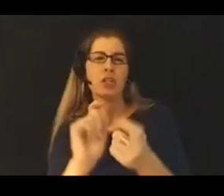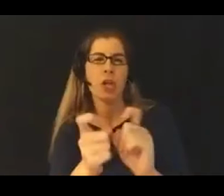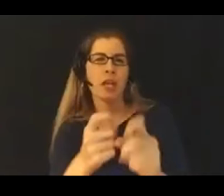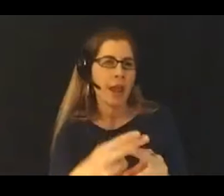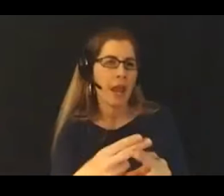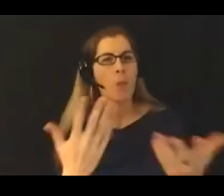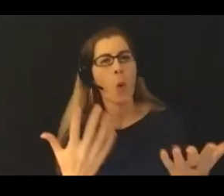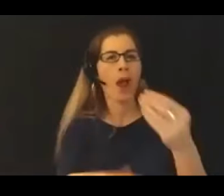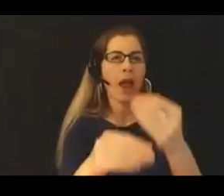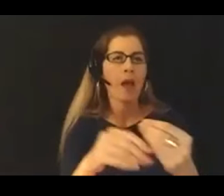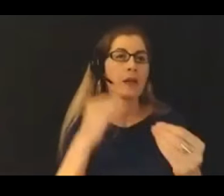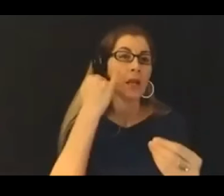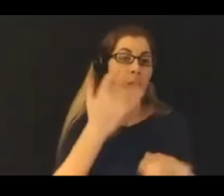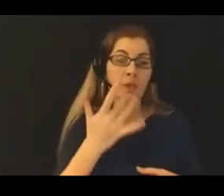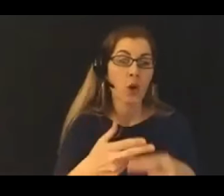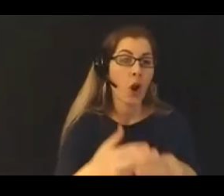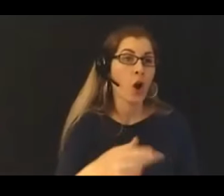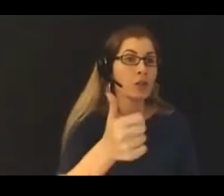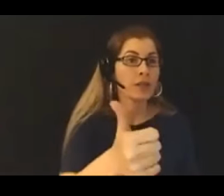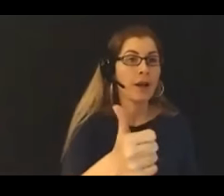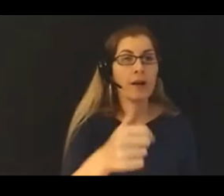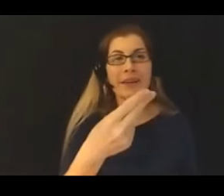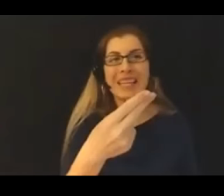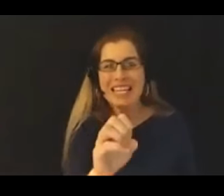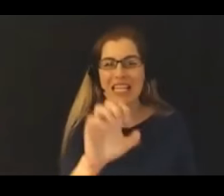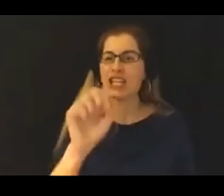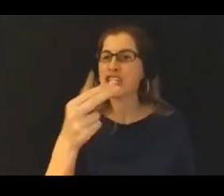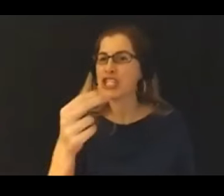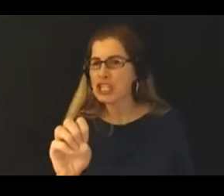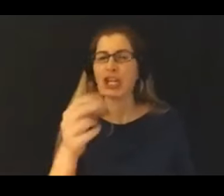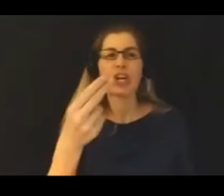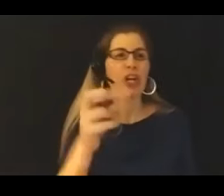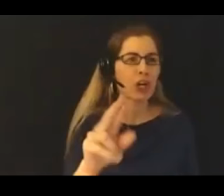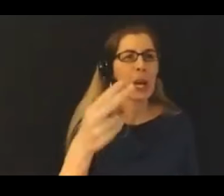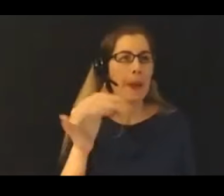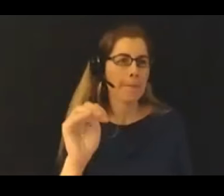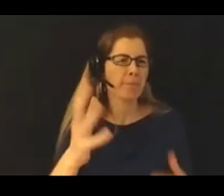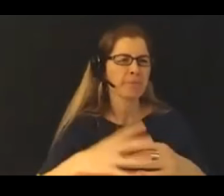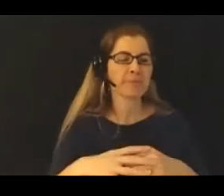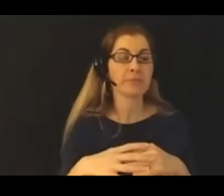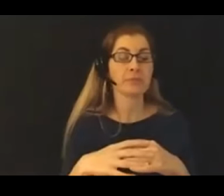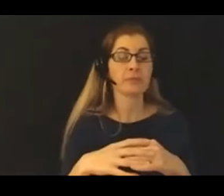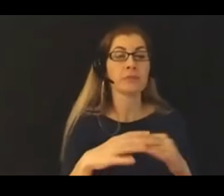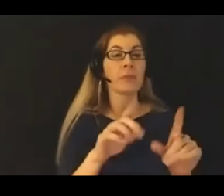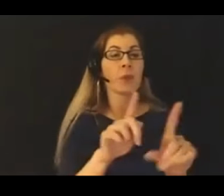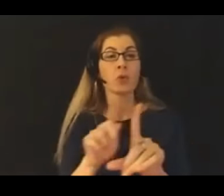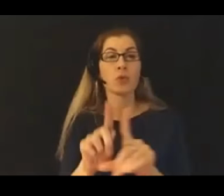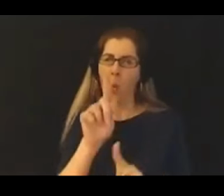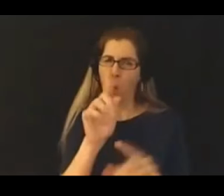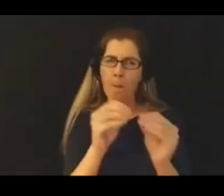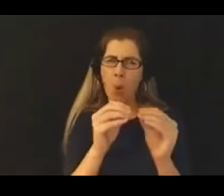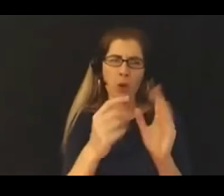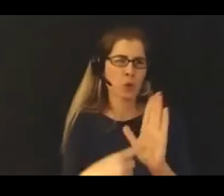like to add your pronouns, you can go ahead and try that now. While we're in the participant panel, there's one more thing I wanted to show